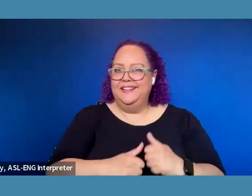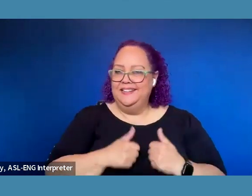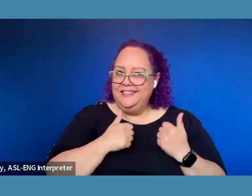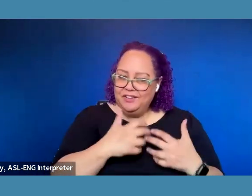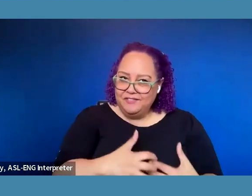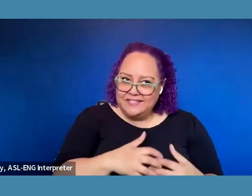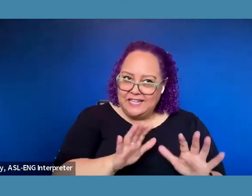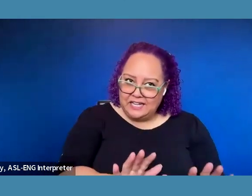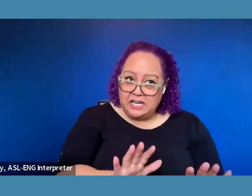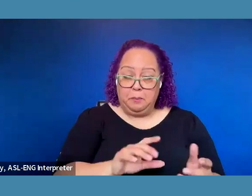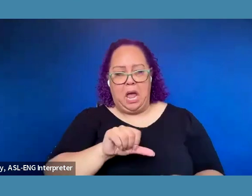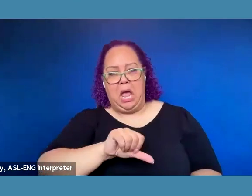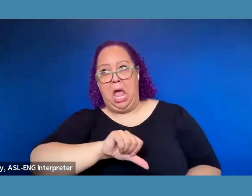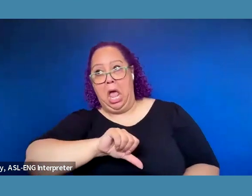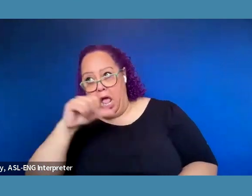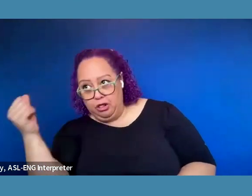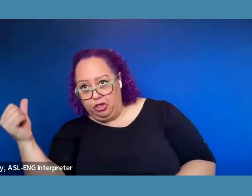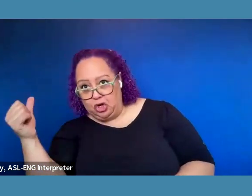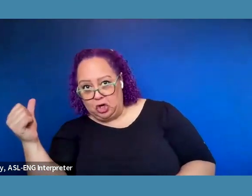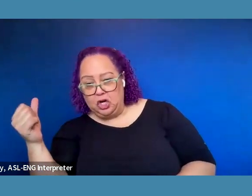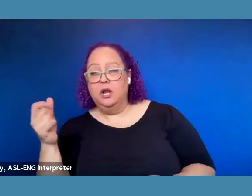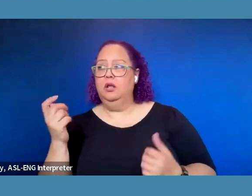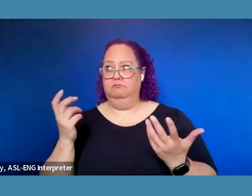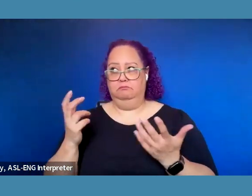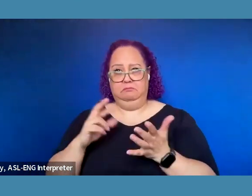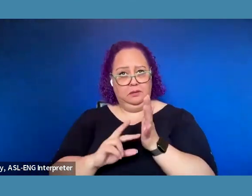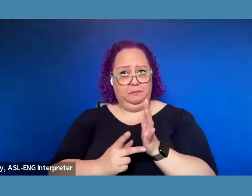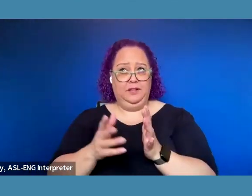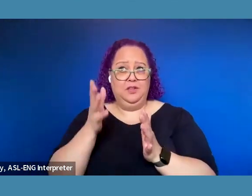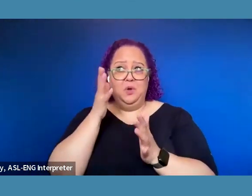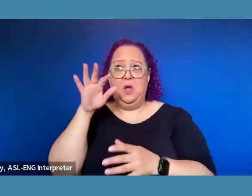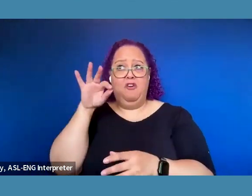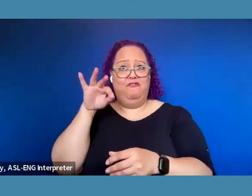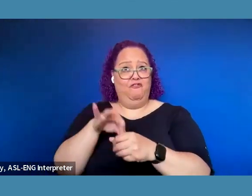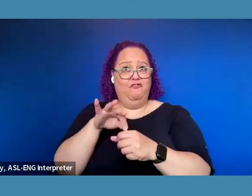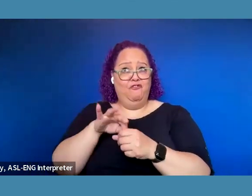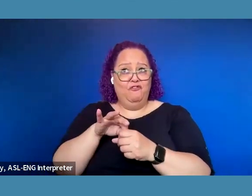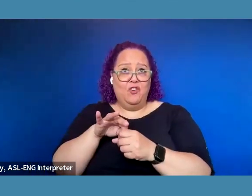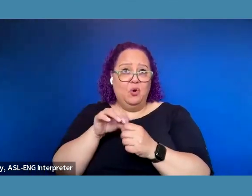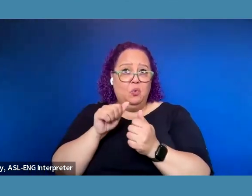would you be voting by using mail ballots?